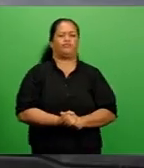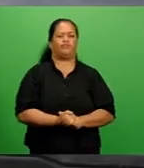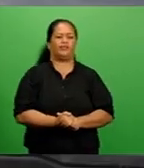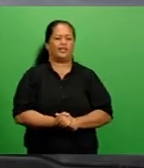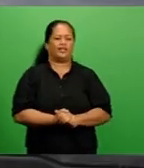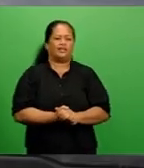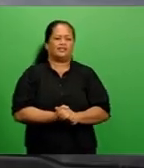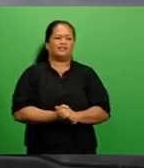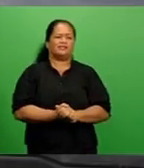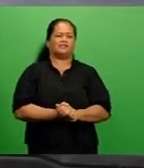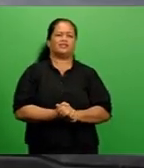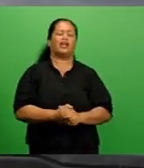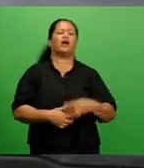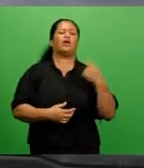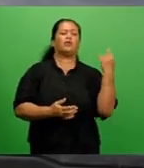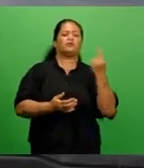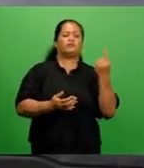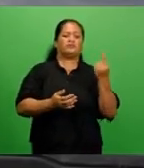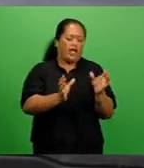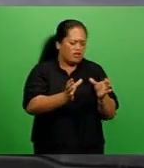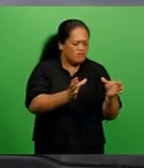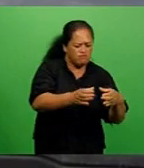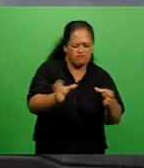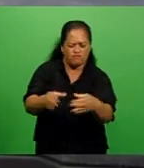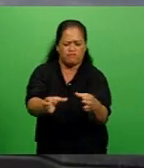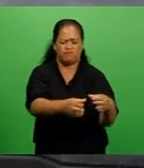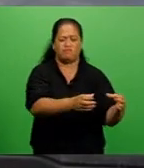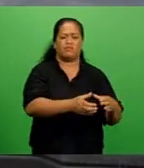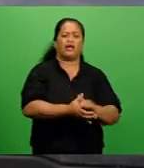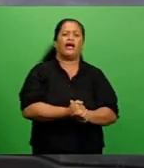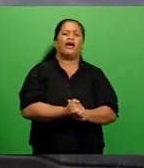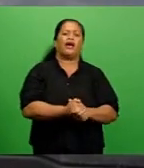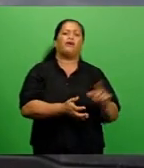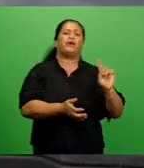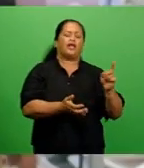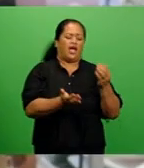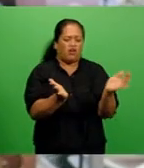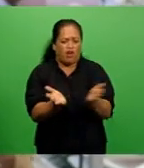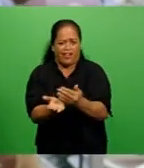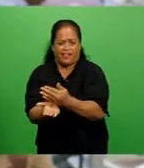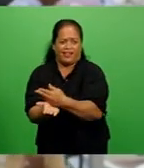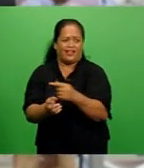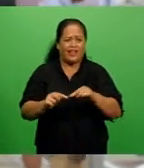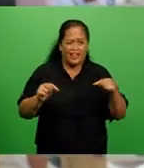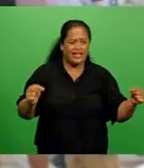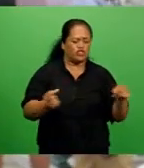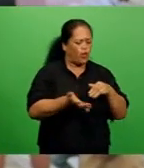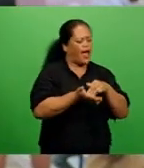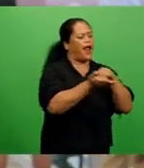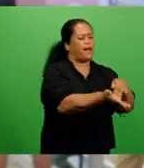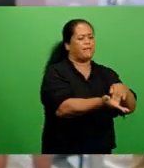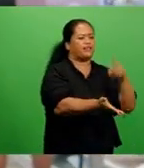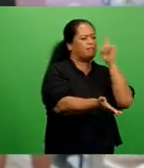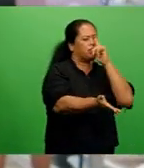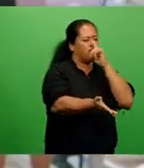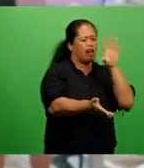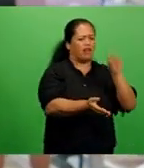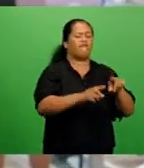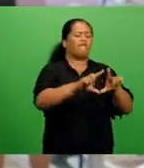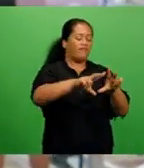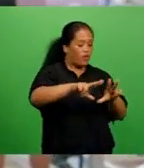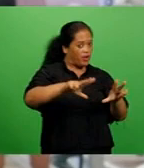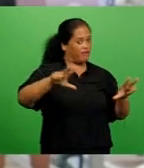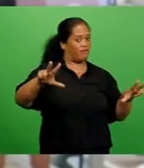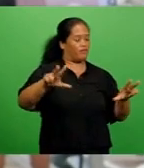Experience, who have been collecting relief items in Suva and Nadi since last week. The response has been very supportive and